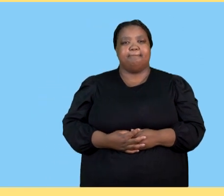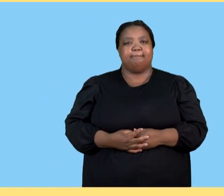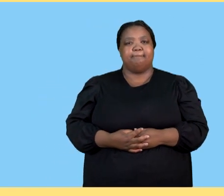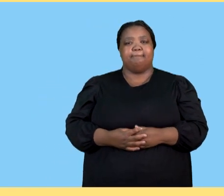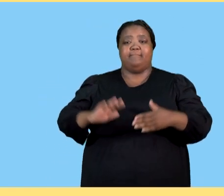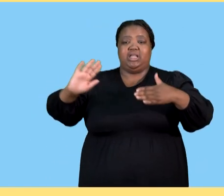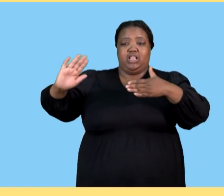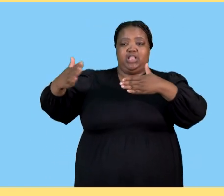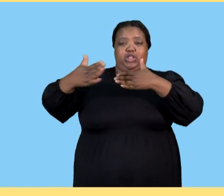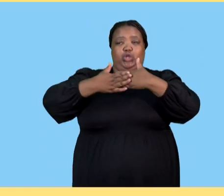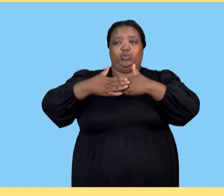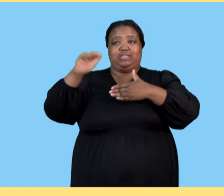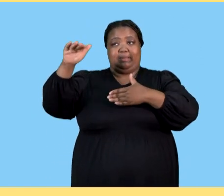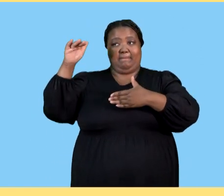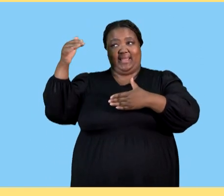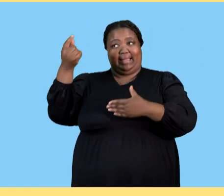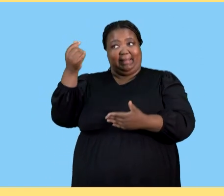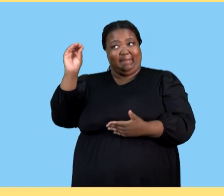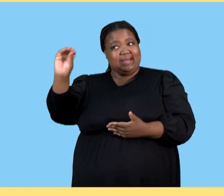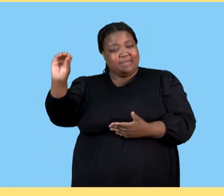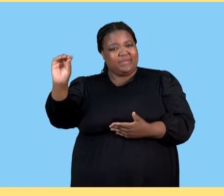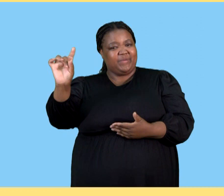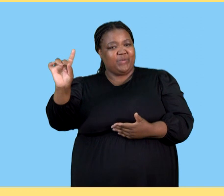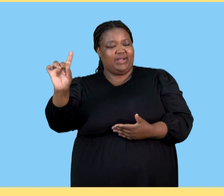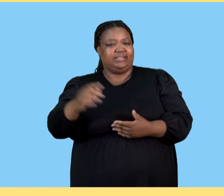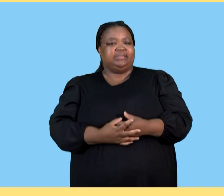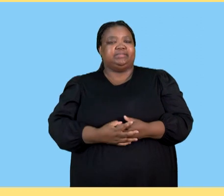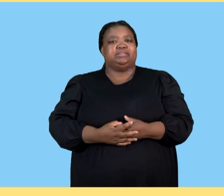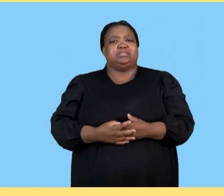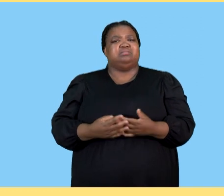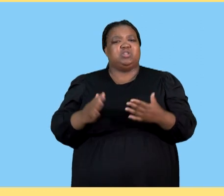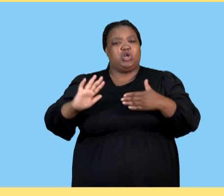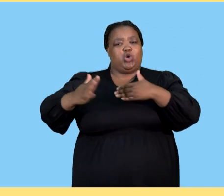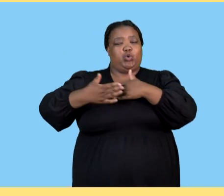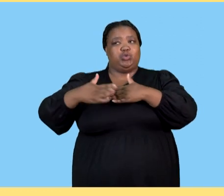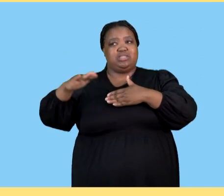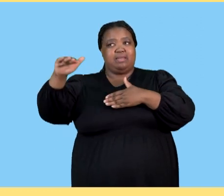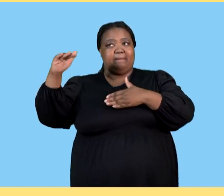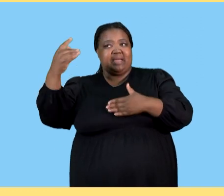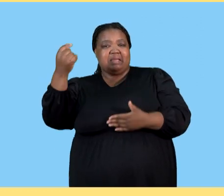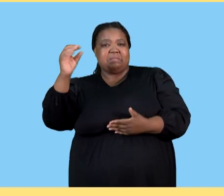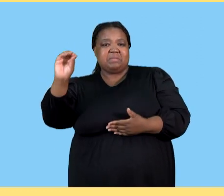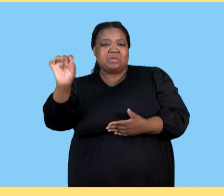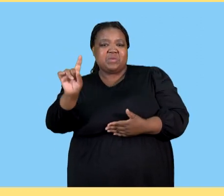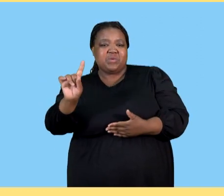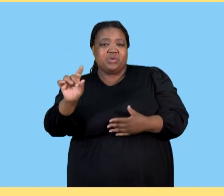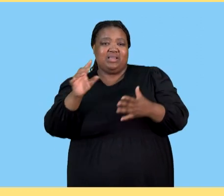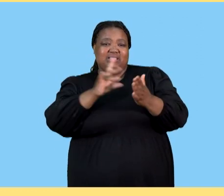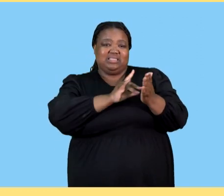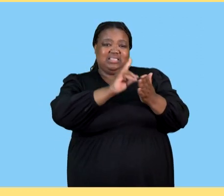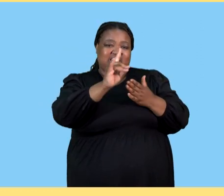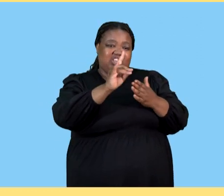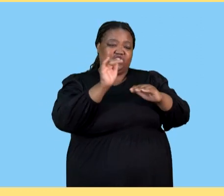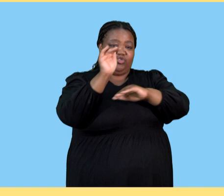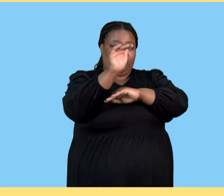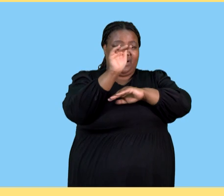bank balance, the closing bank balance. To get the closing bank balance, I must say my